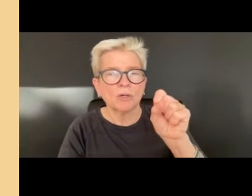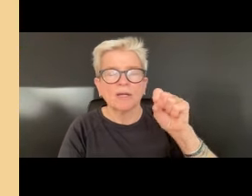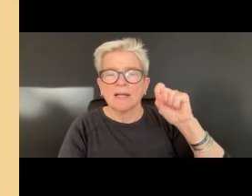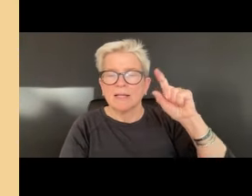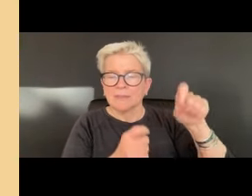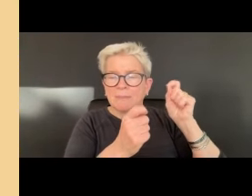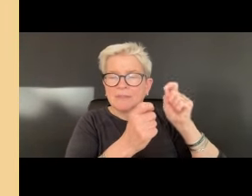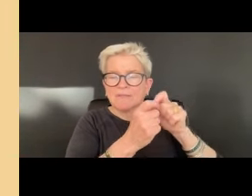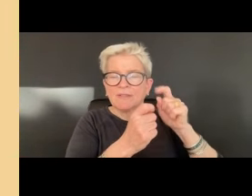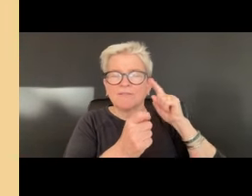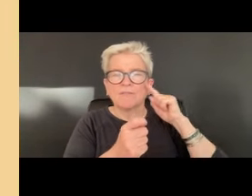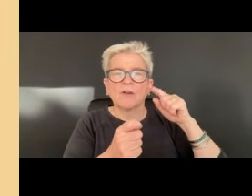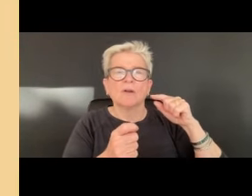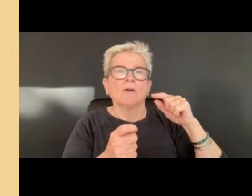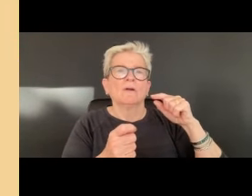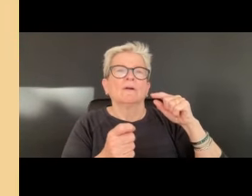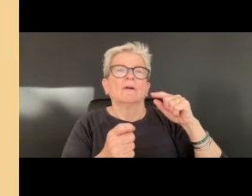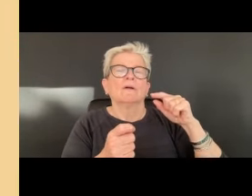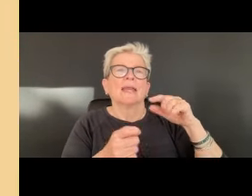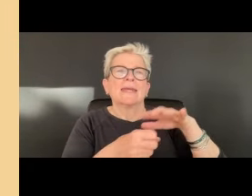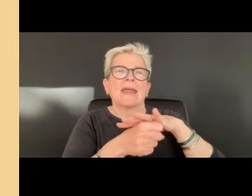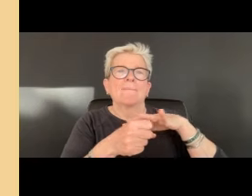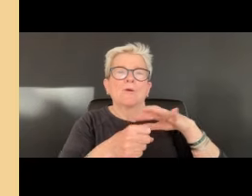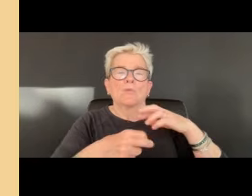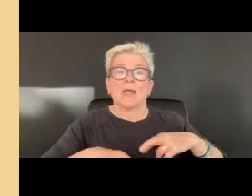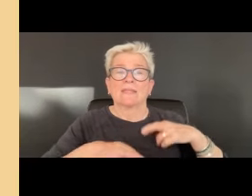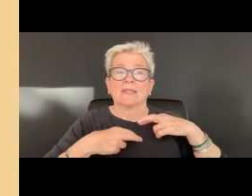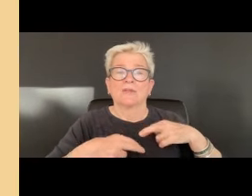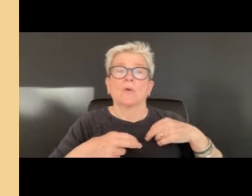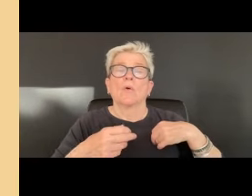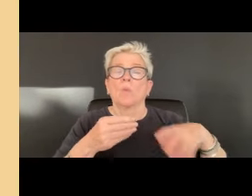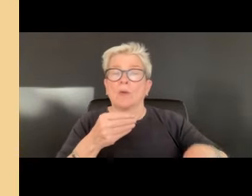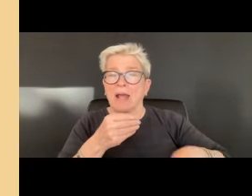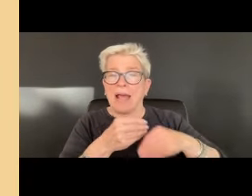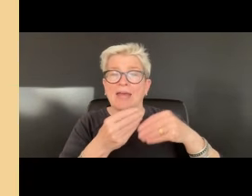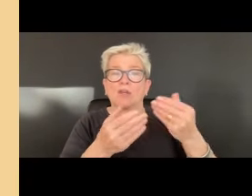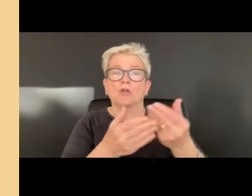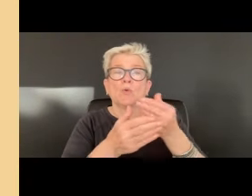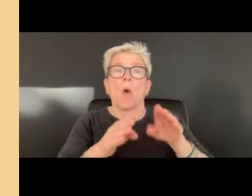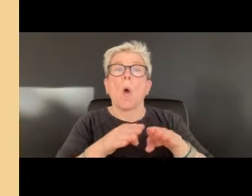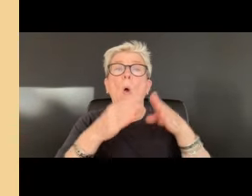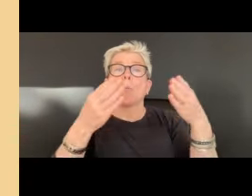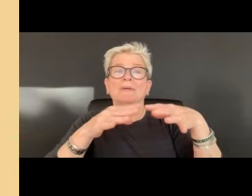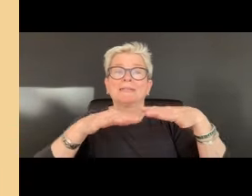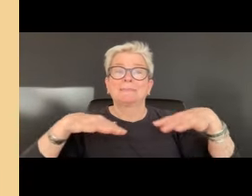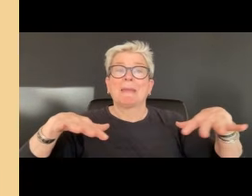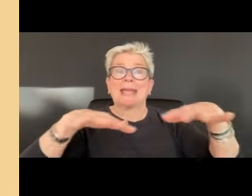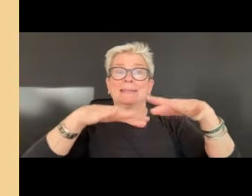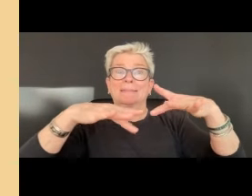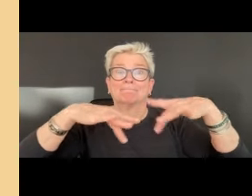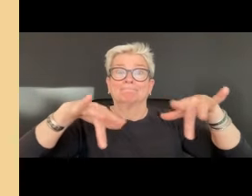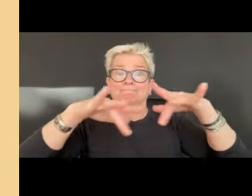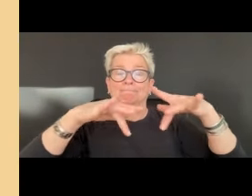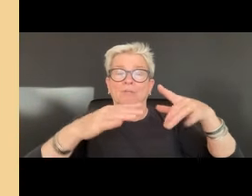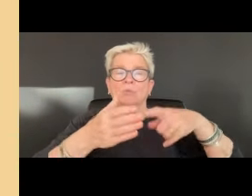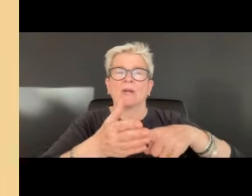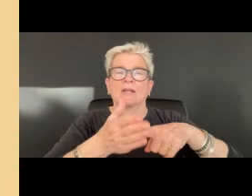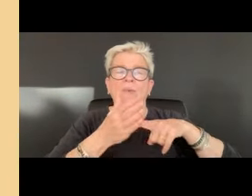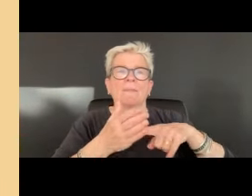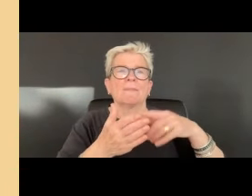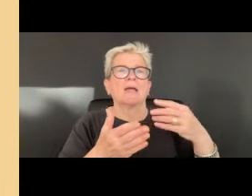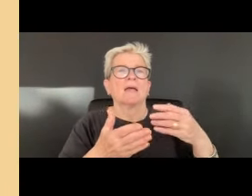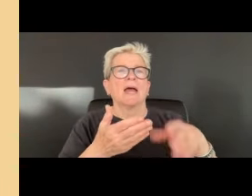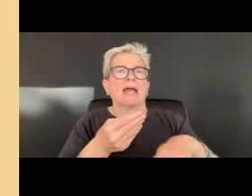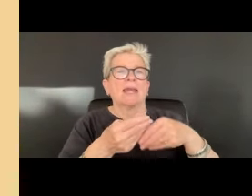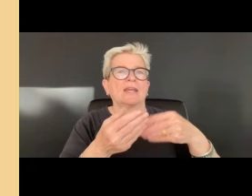neighborhood residential zones, proposing to add a new open space requirement, proposing to consider new design, adding